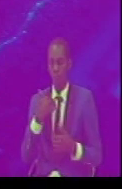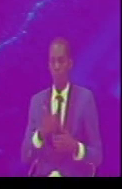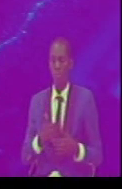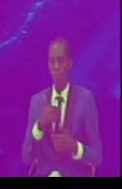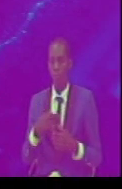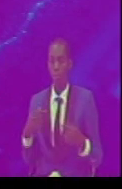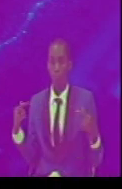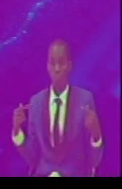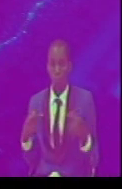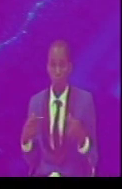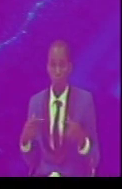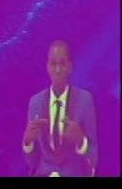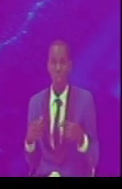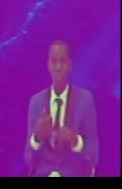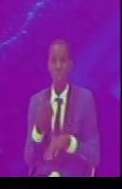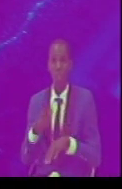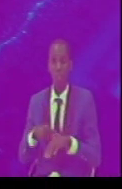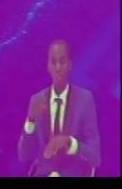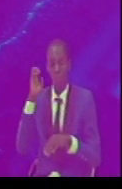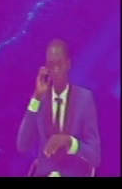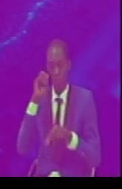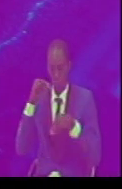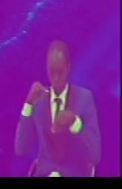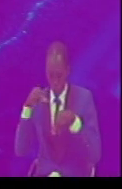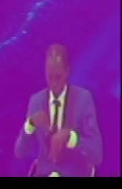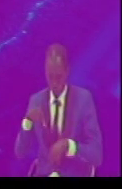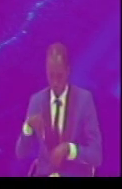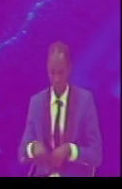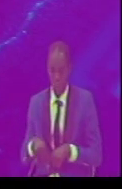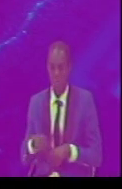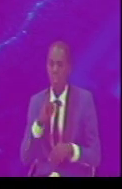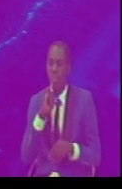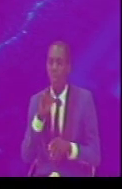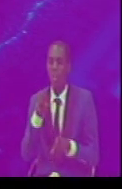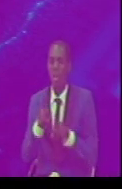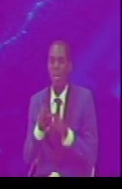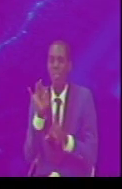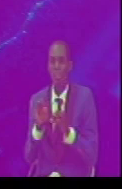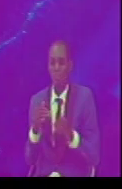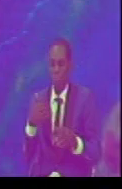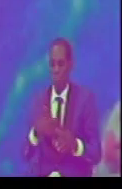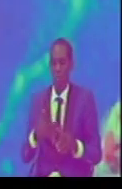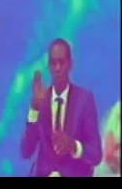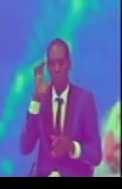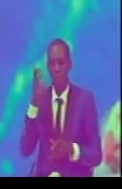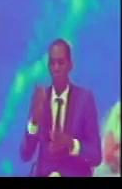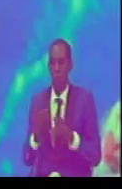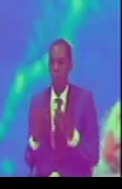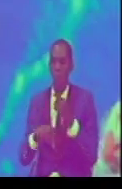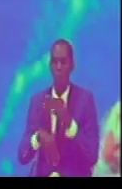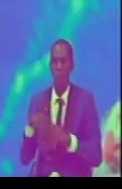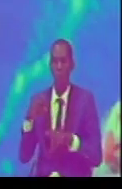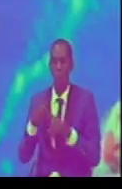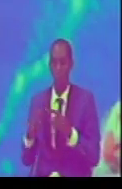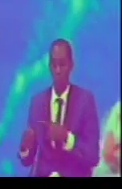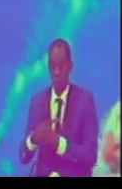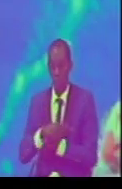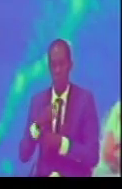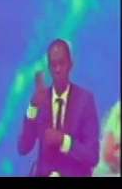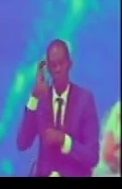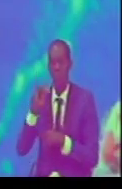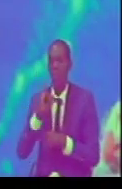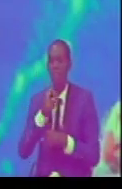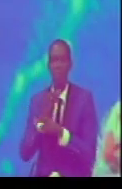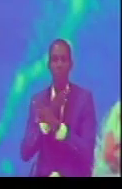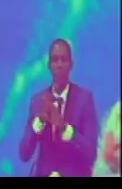At long, my heart chest pain, so I could not bend down like this. Every time I bend down, it's as if my chest wants to fall out. But today, after the